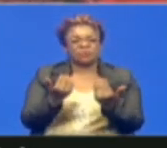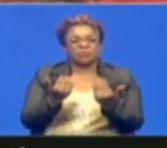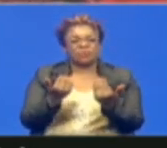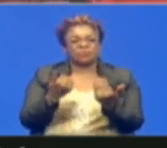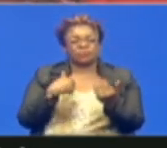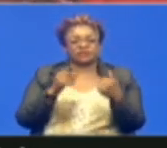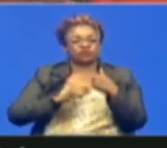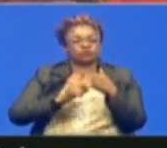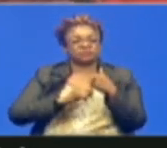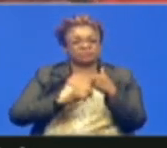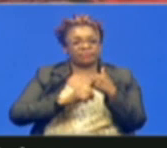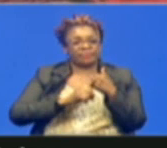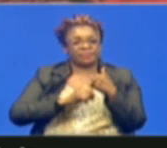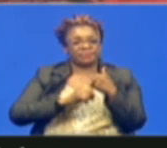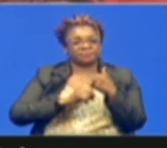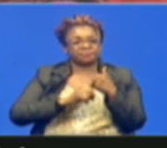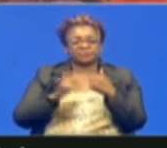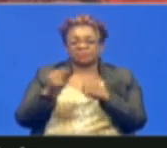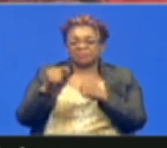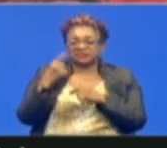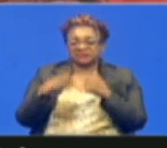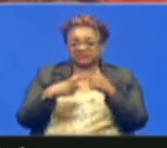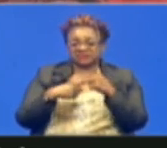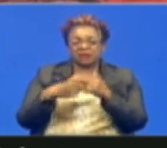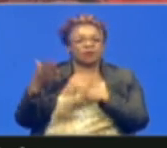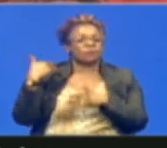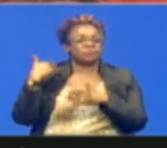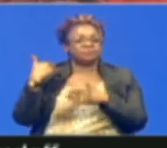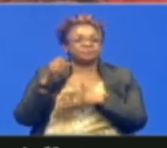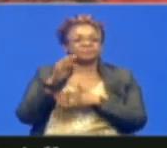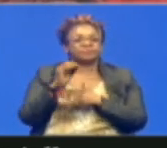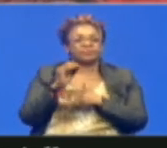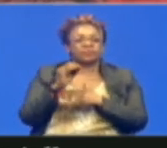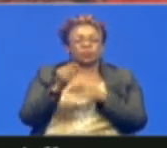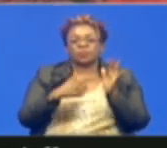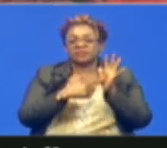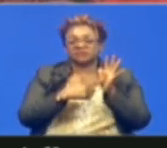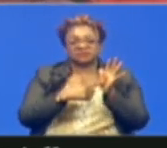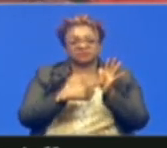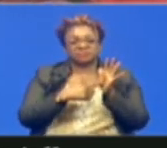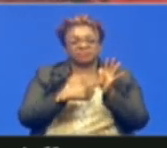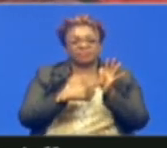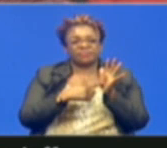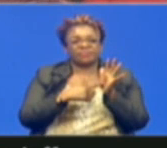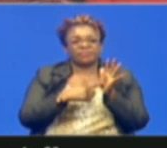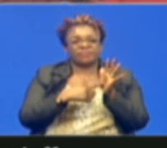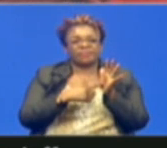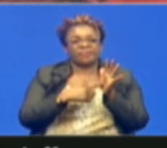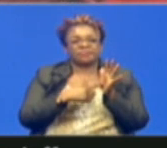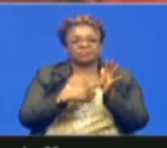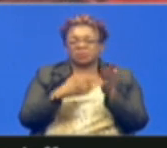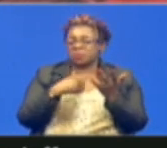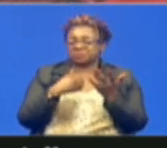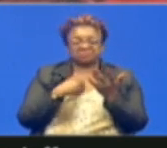we are in June. So that is 6 months ago. We indicated that our unwillingness